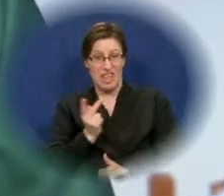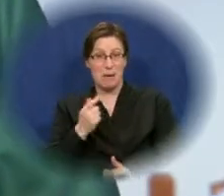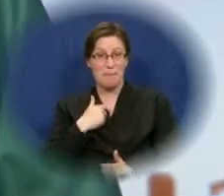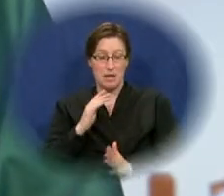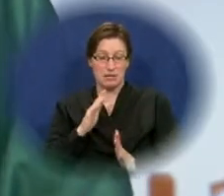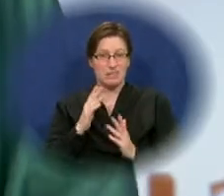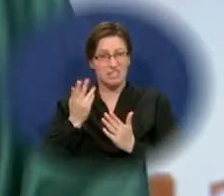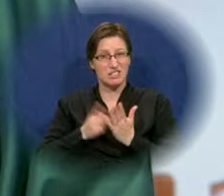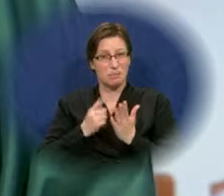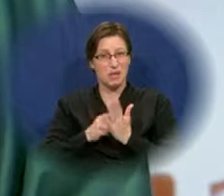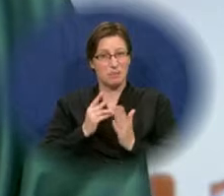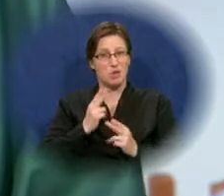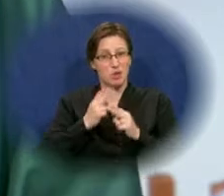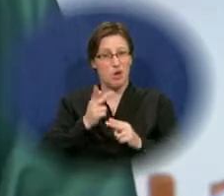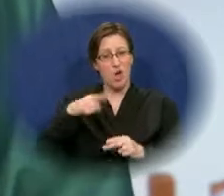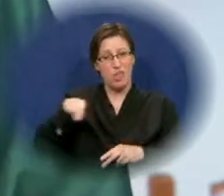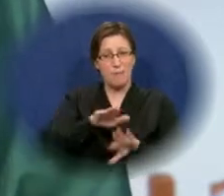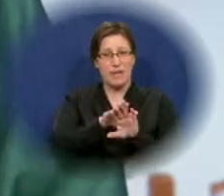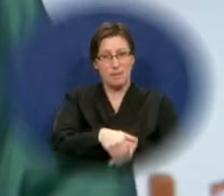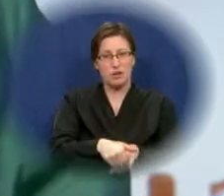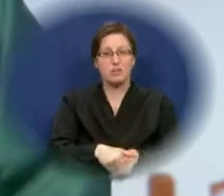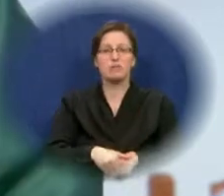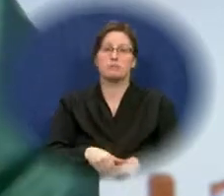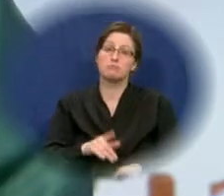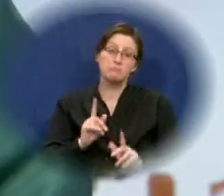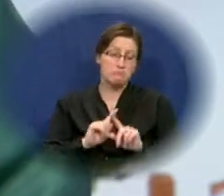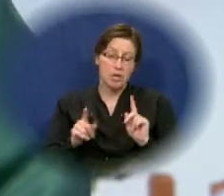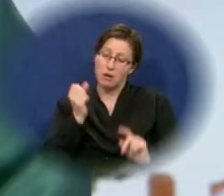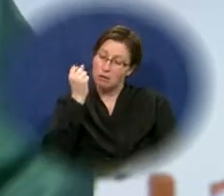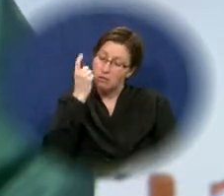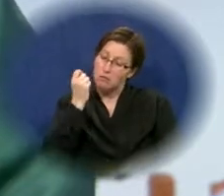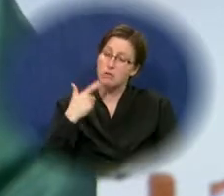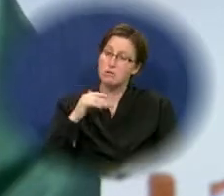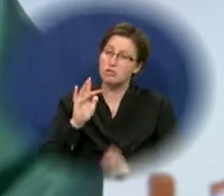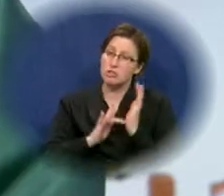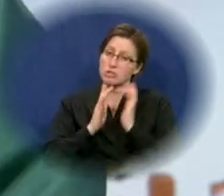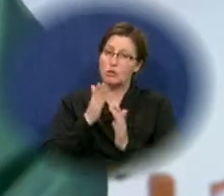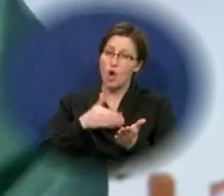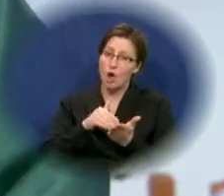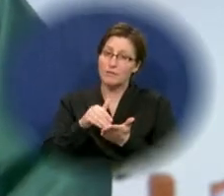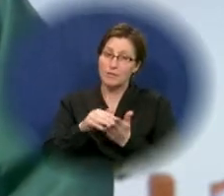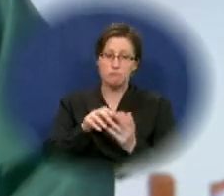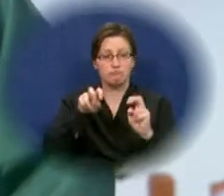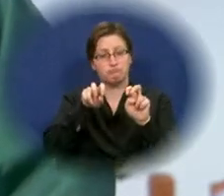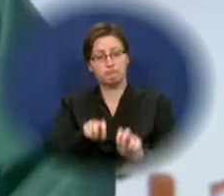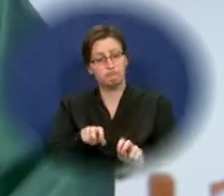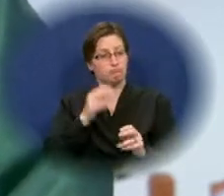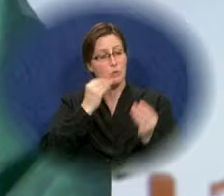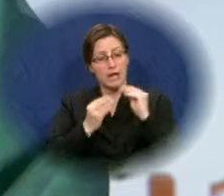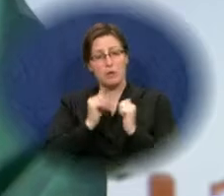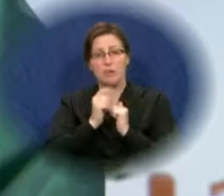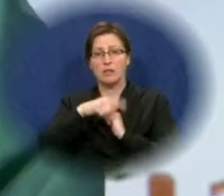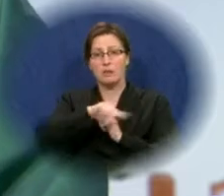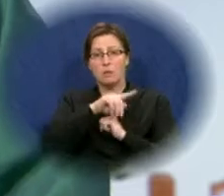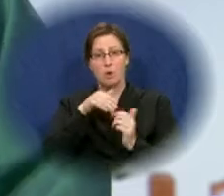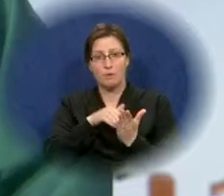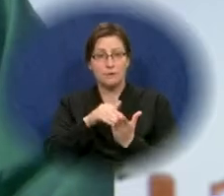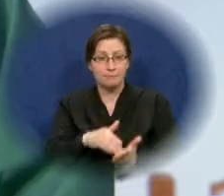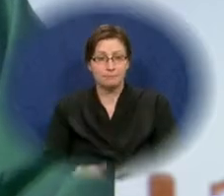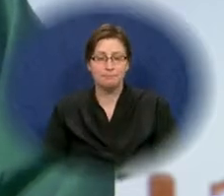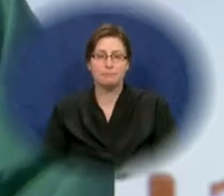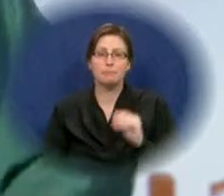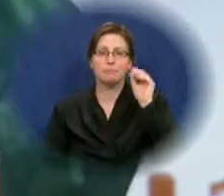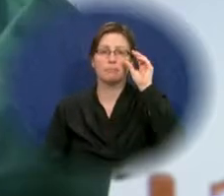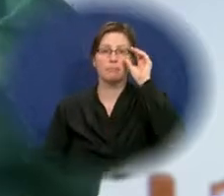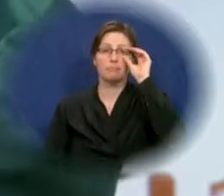hypocrites, that they weren't all bad. And in fact, he dined with them many different times. But it was that criticism that